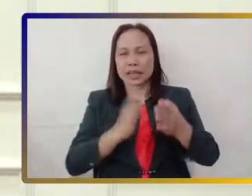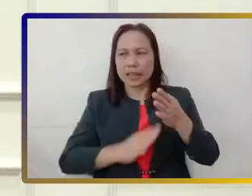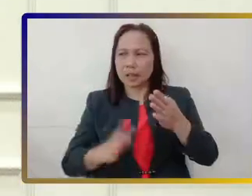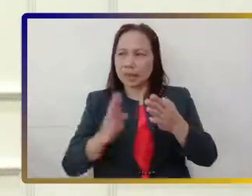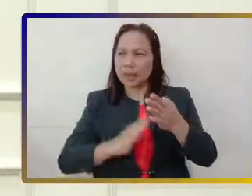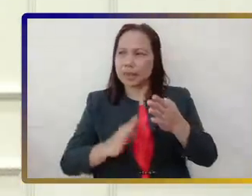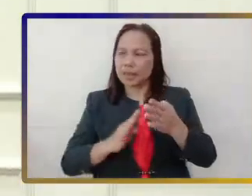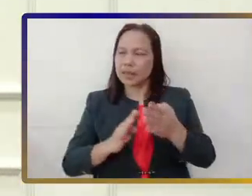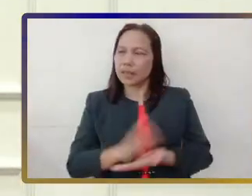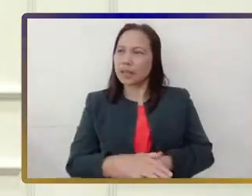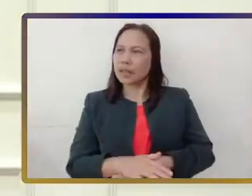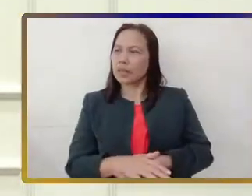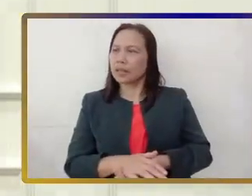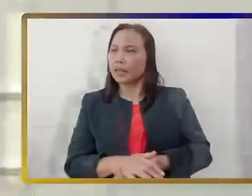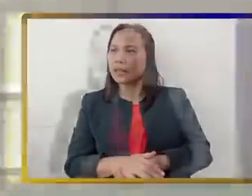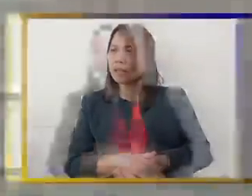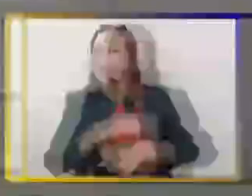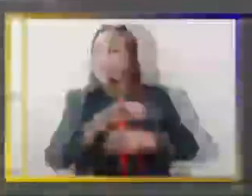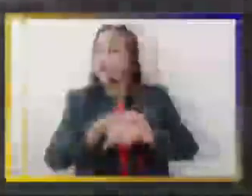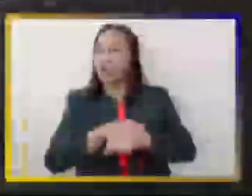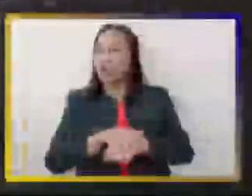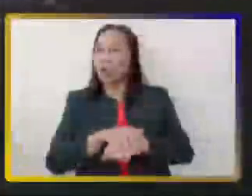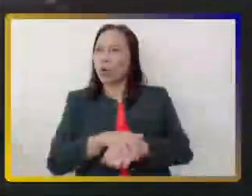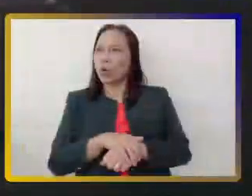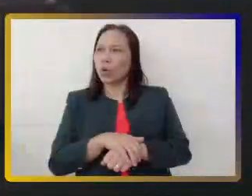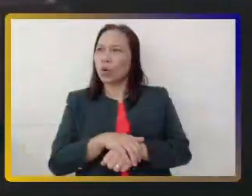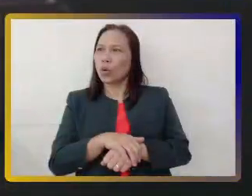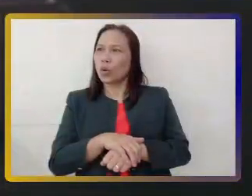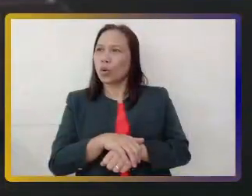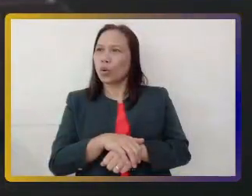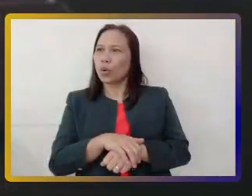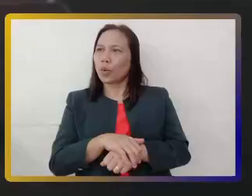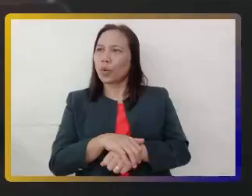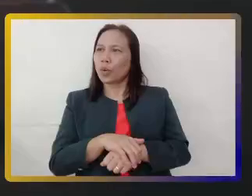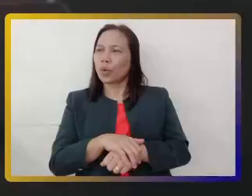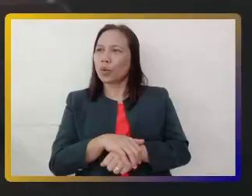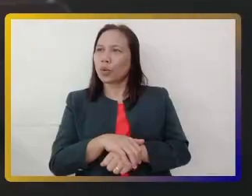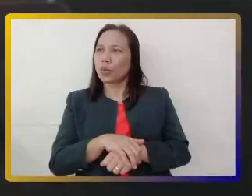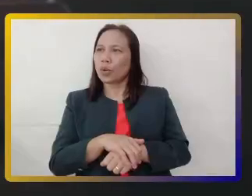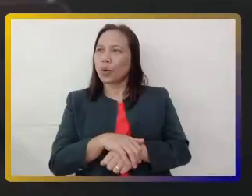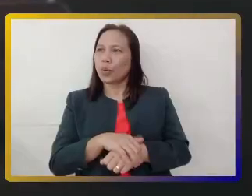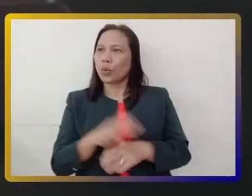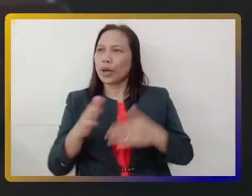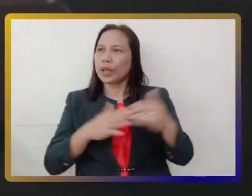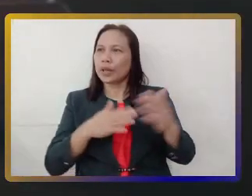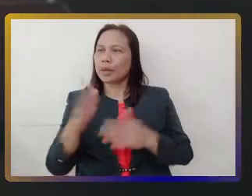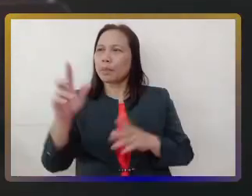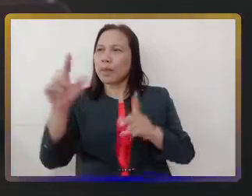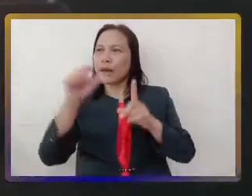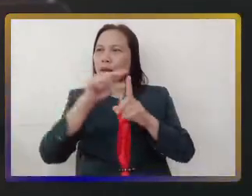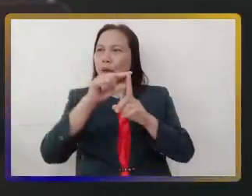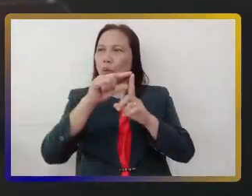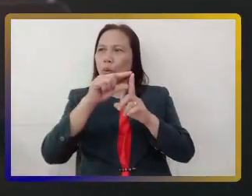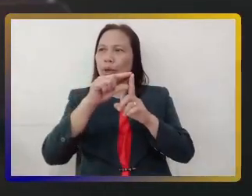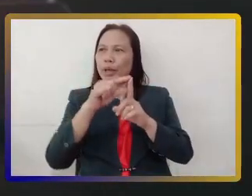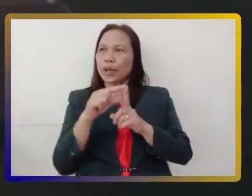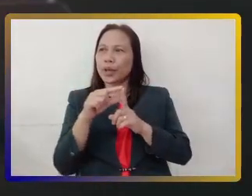christianity hold the traditions which have been taught whether